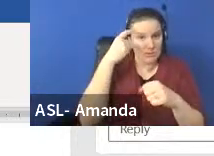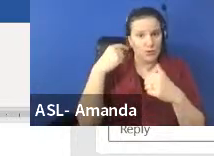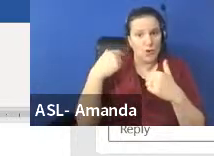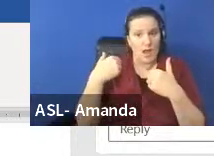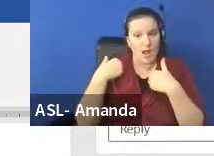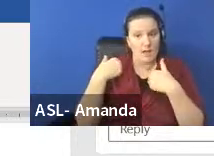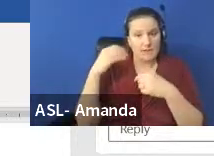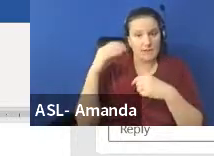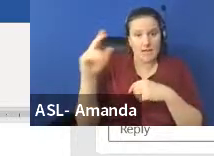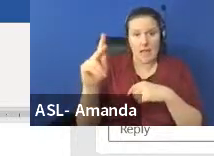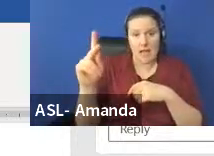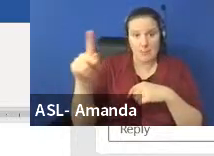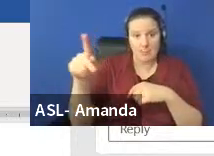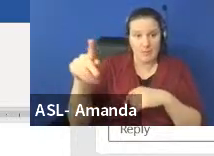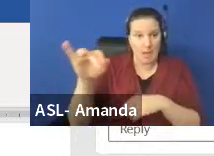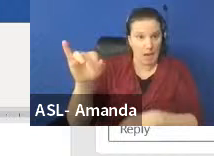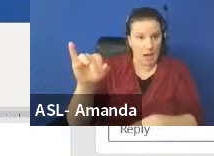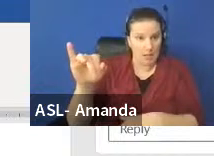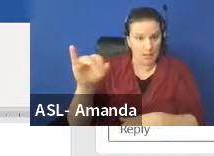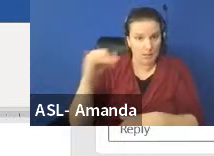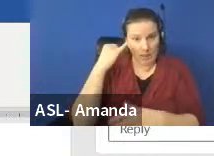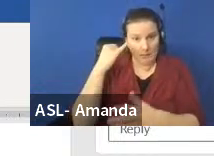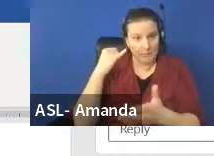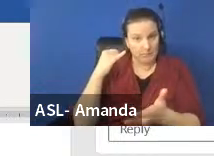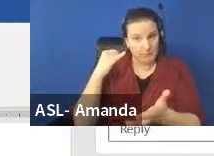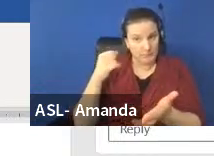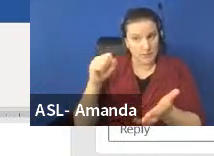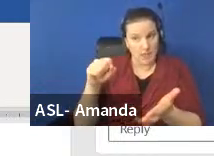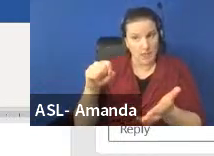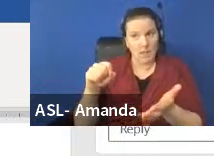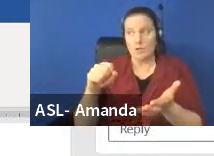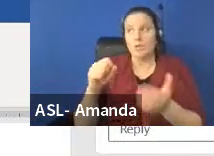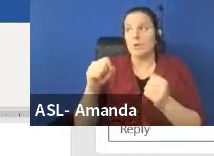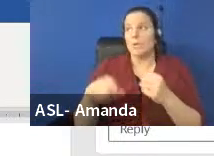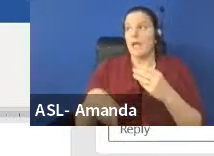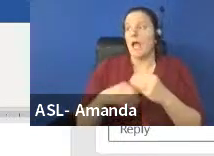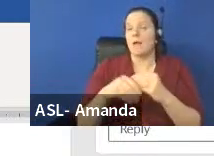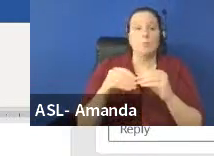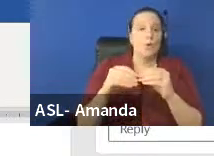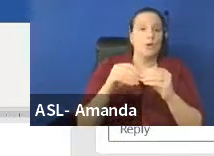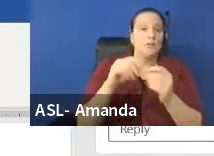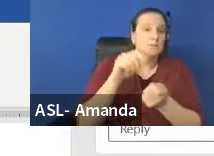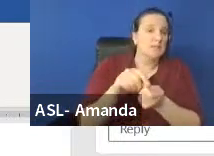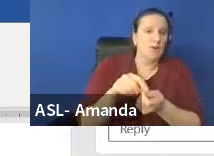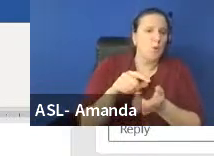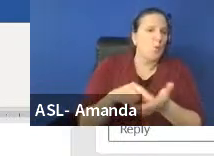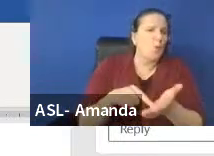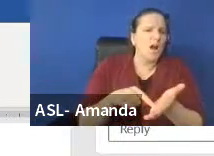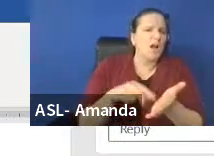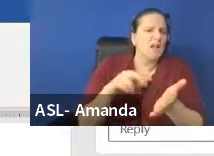a KPI, and if so, whether we can add some more specifics around what exactly it means.